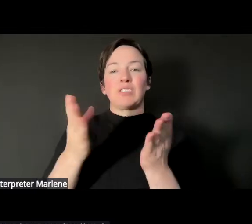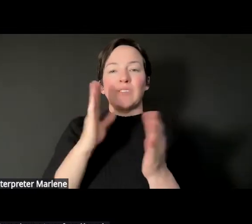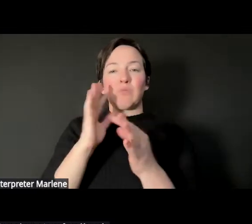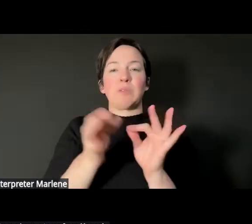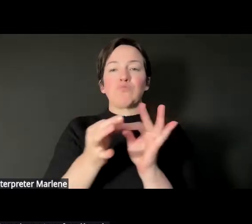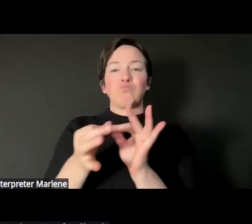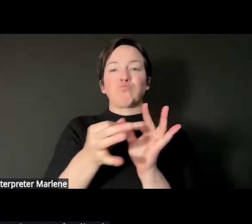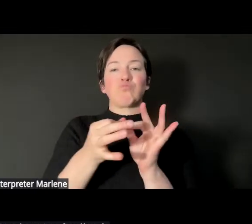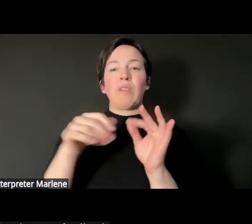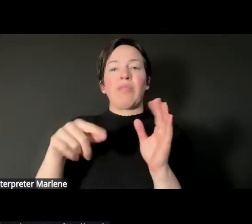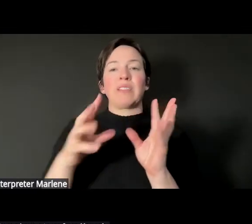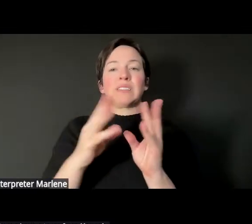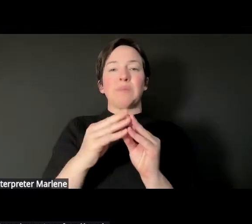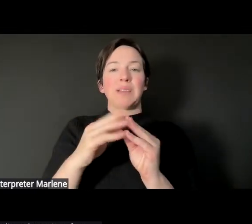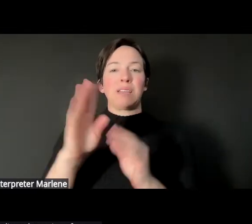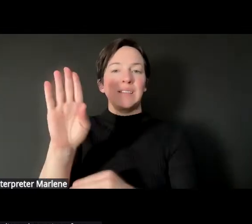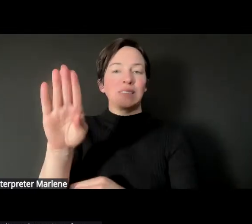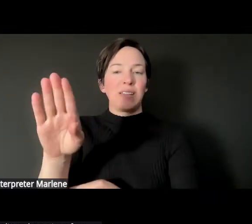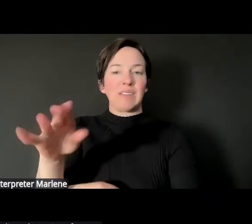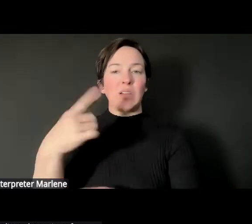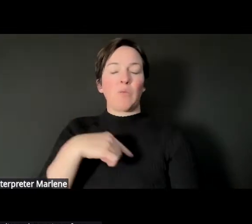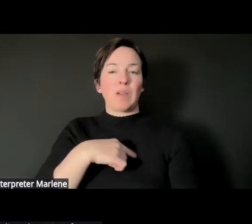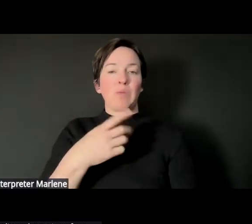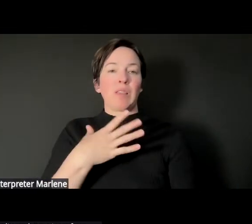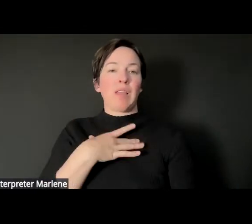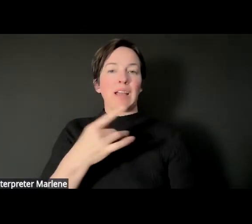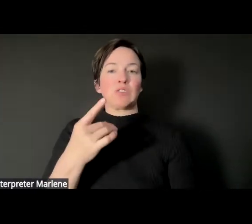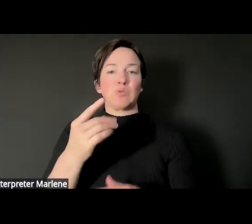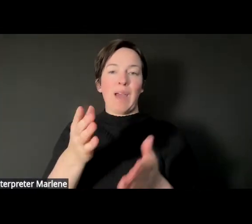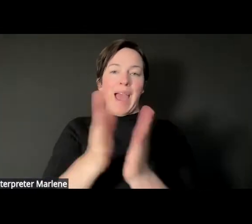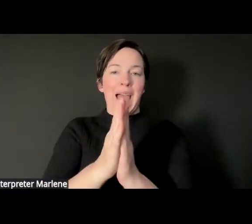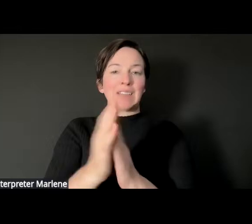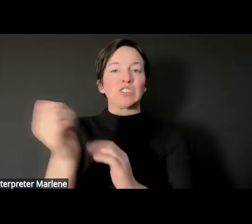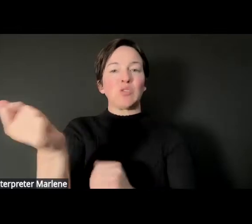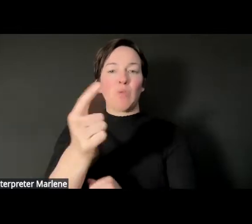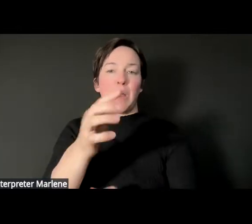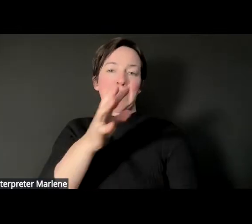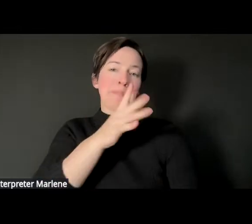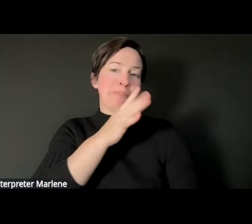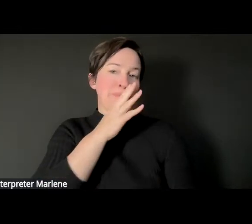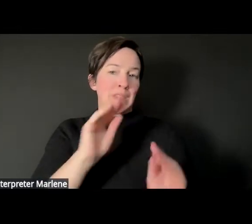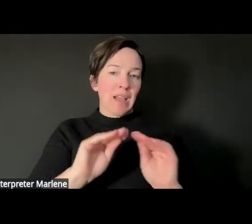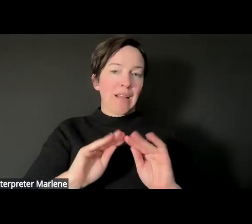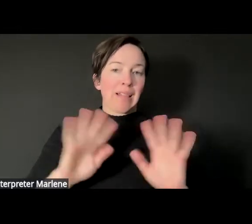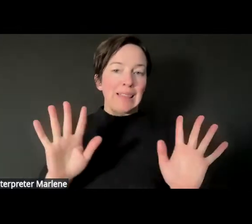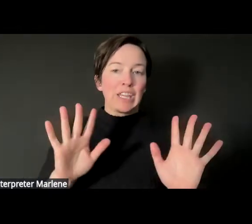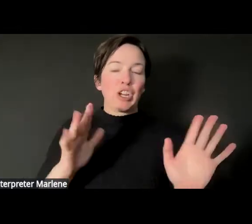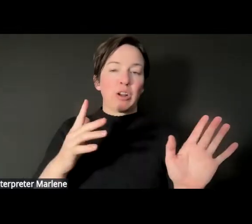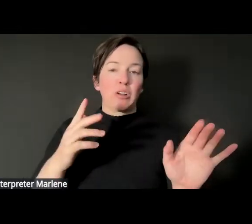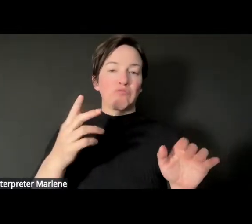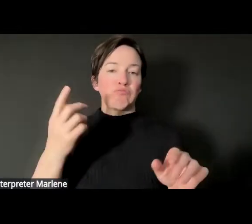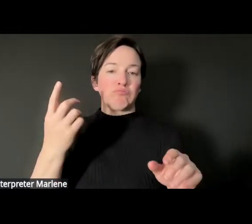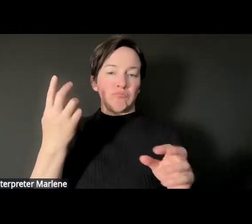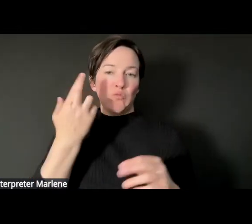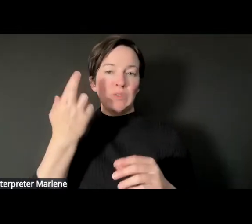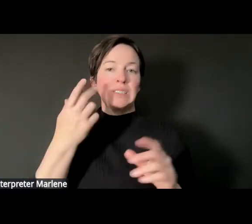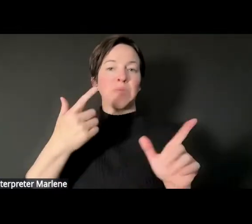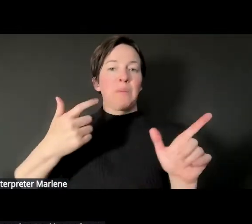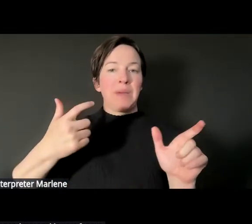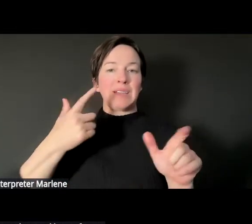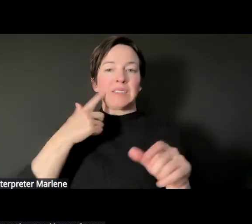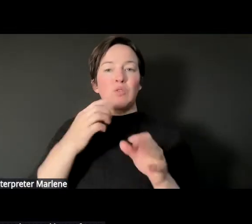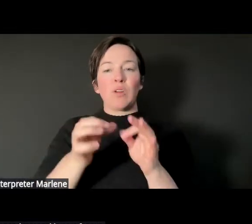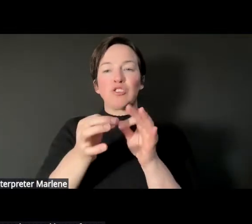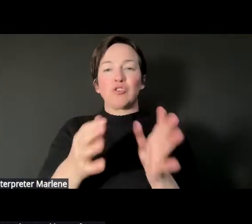interpreting our meeting this evening. We would like to ask everyone to speak at a clear and reasonable pace for our interpreters. Thank